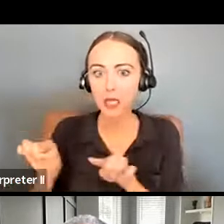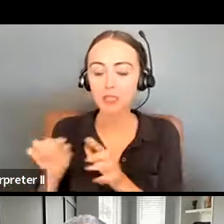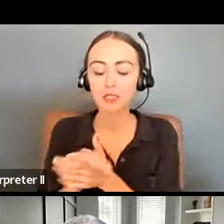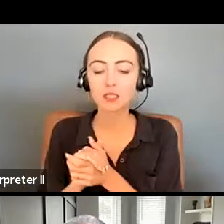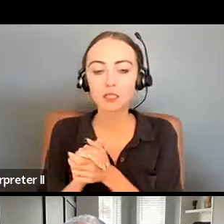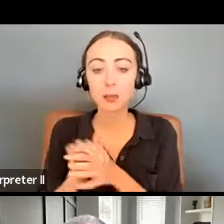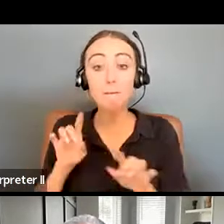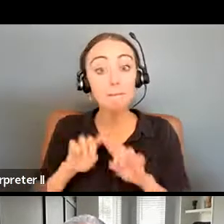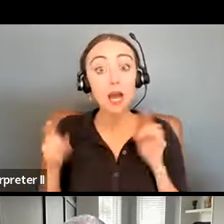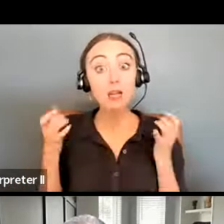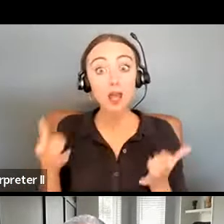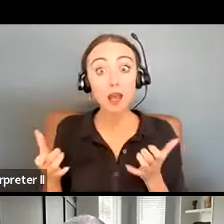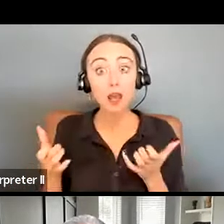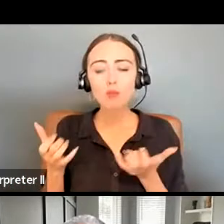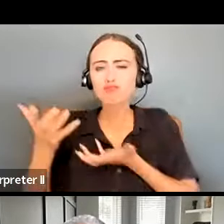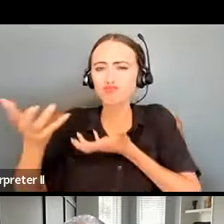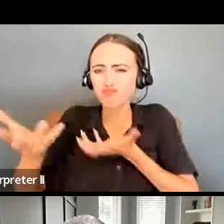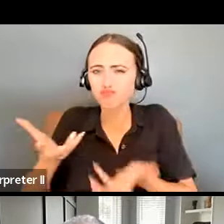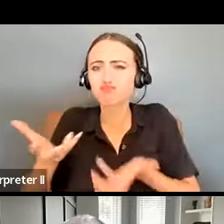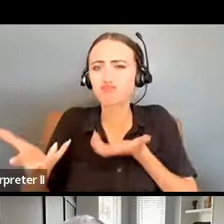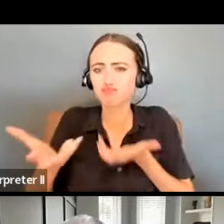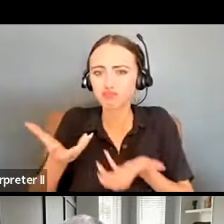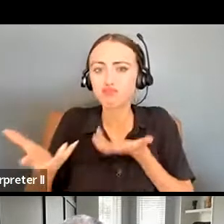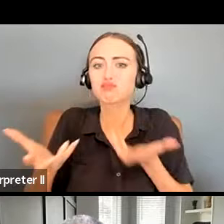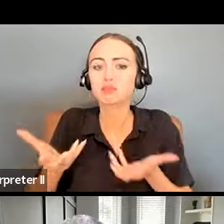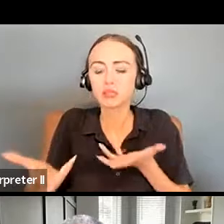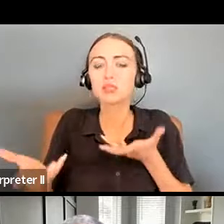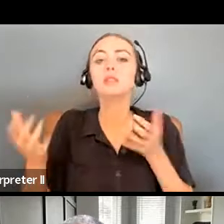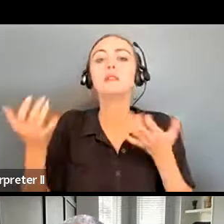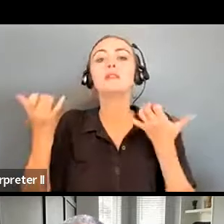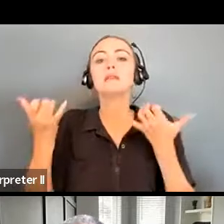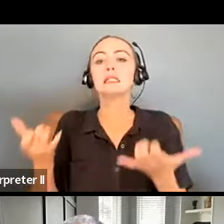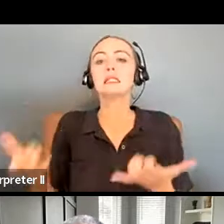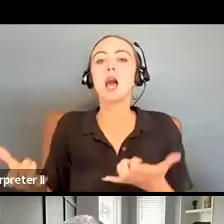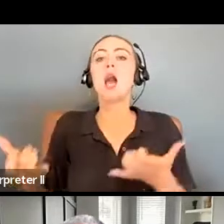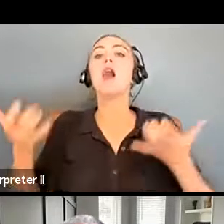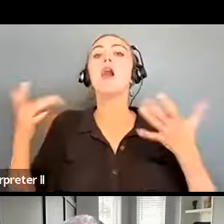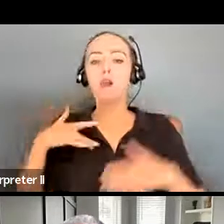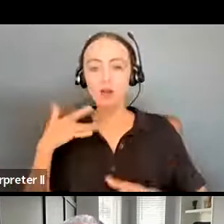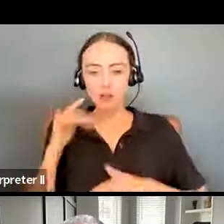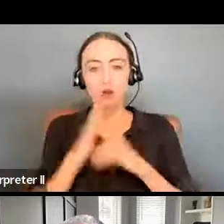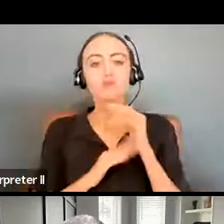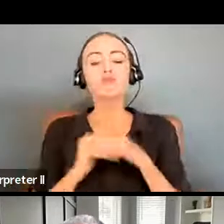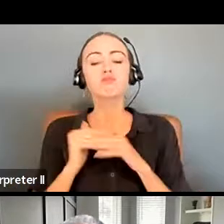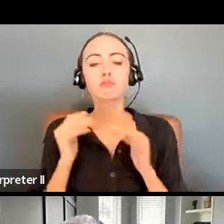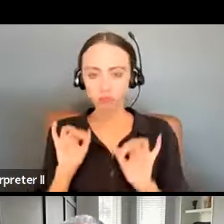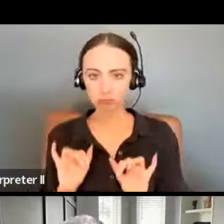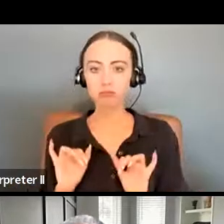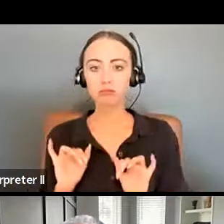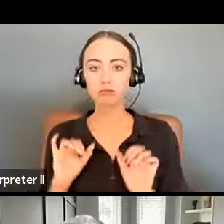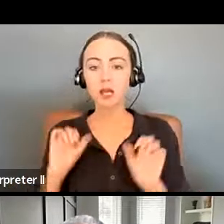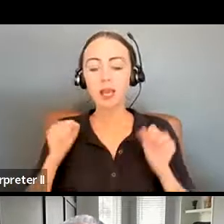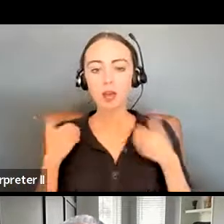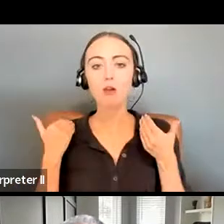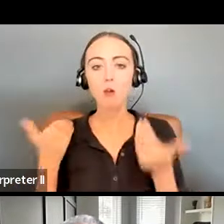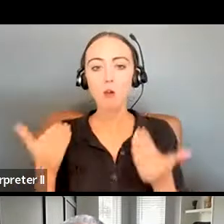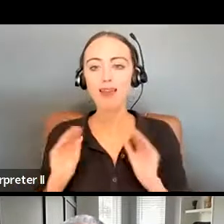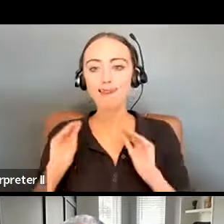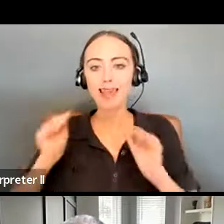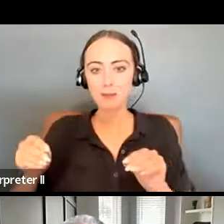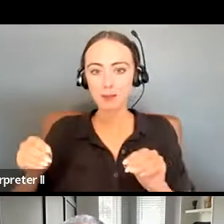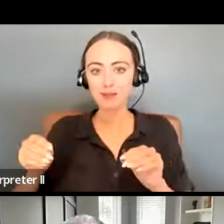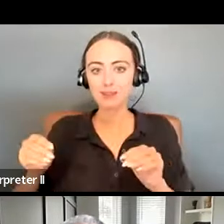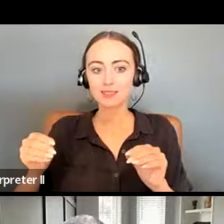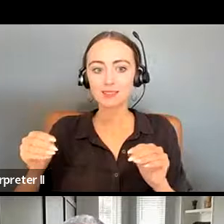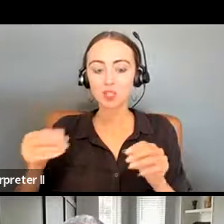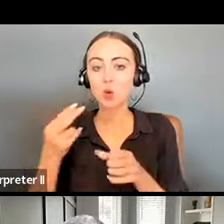we've gotten them, working with them, we've gotten them to a state where they are comfortable with implementing this as it has been